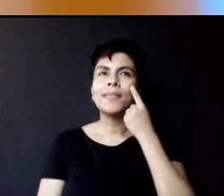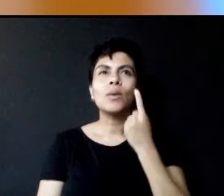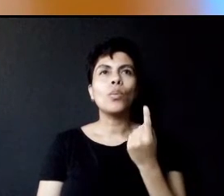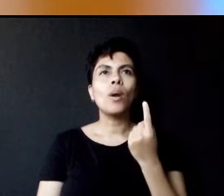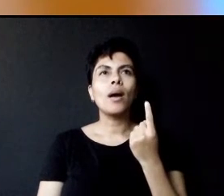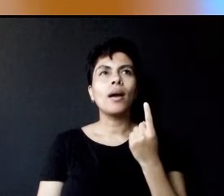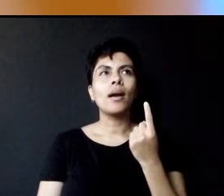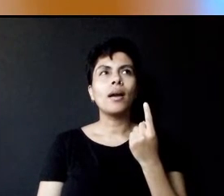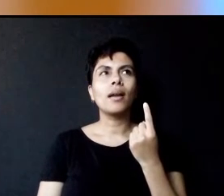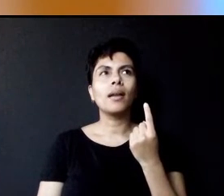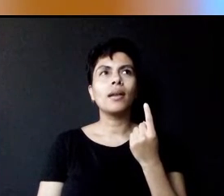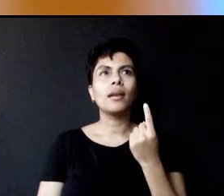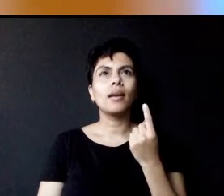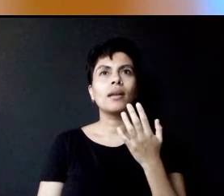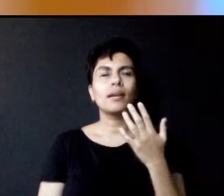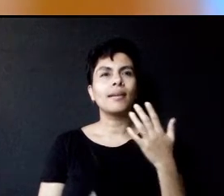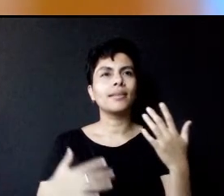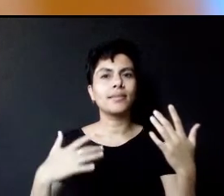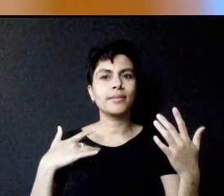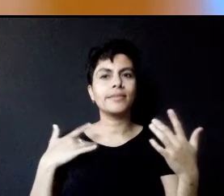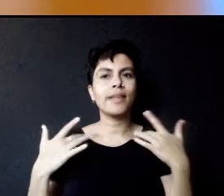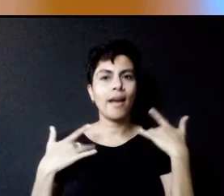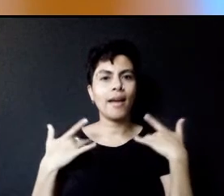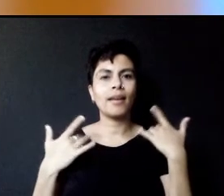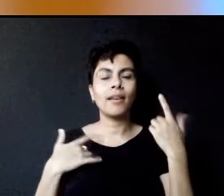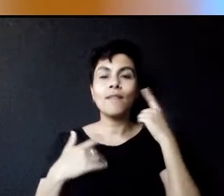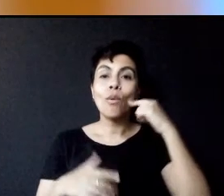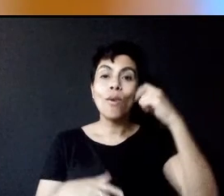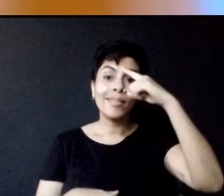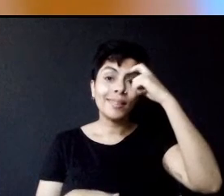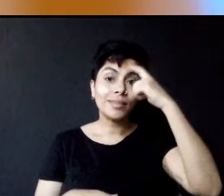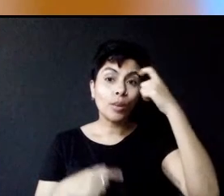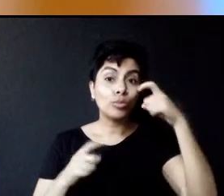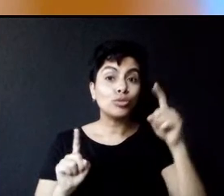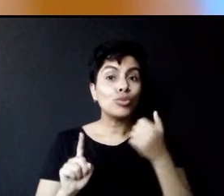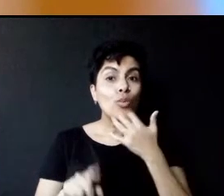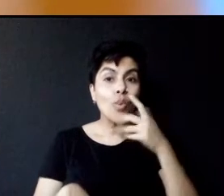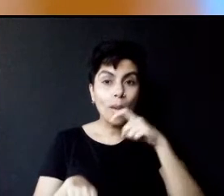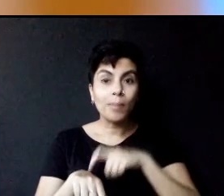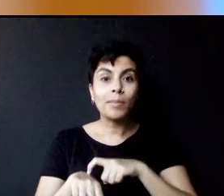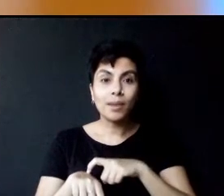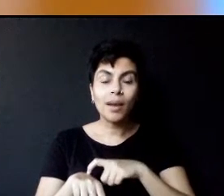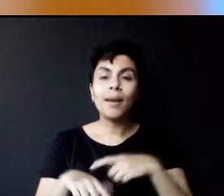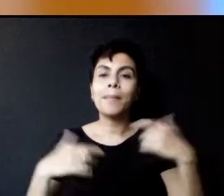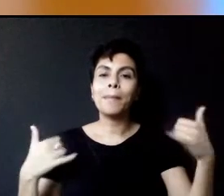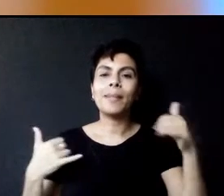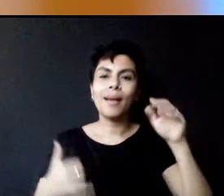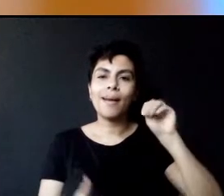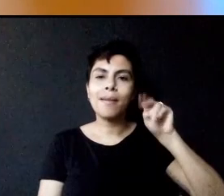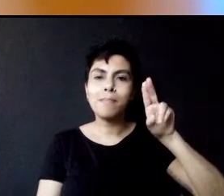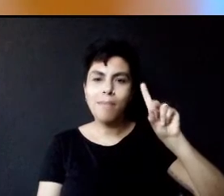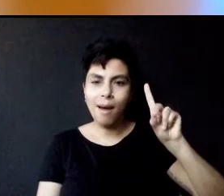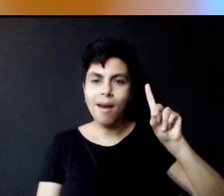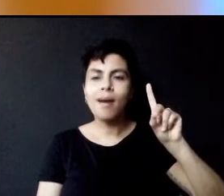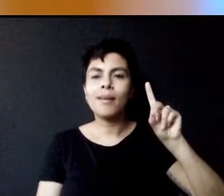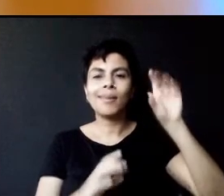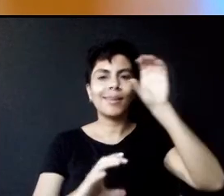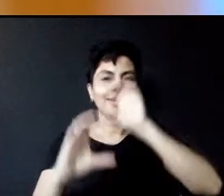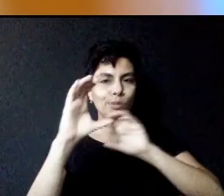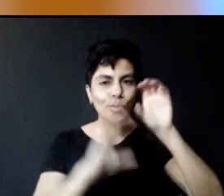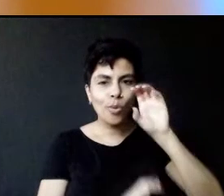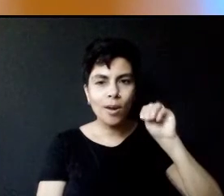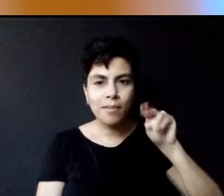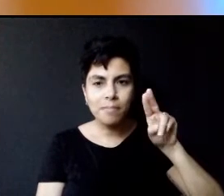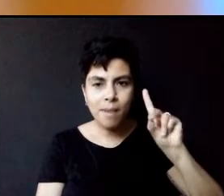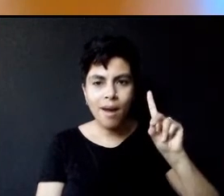think one really exciting one we can do in the summer when it's really warm is playing with mud and